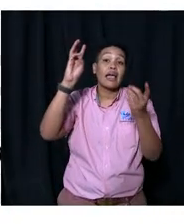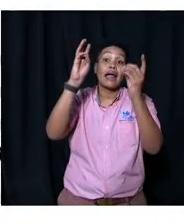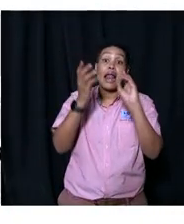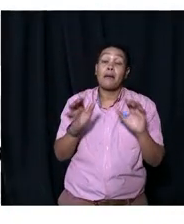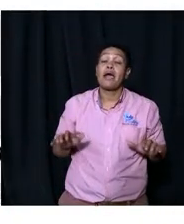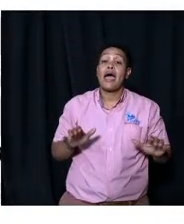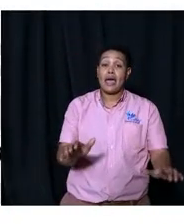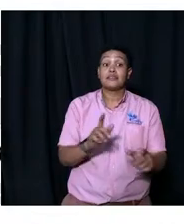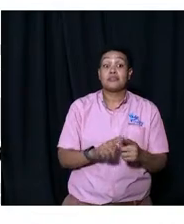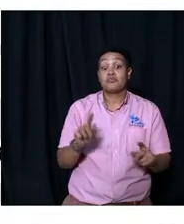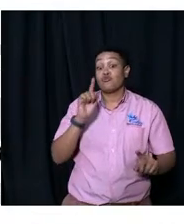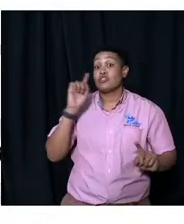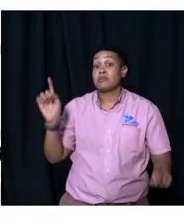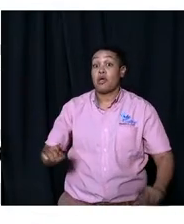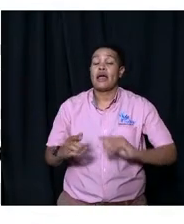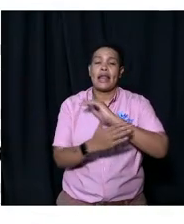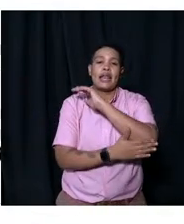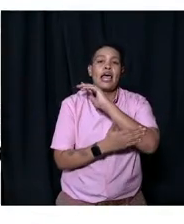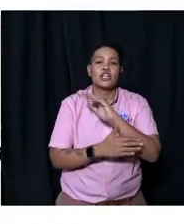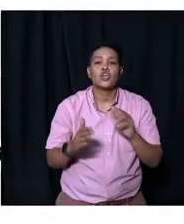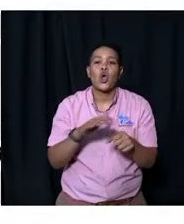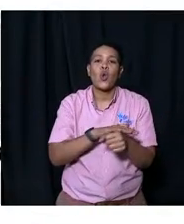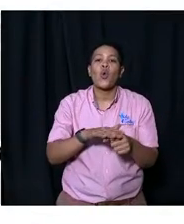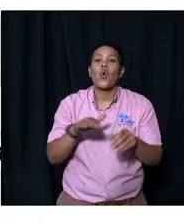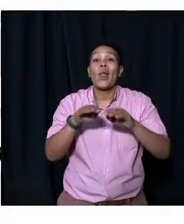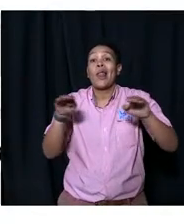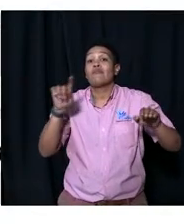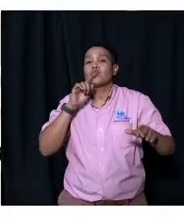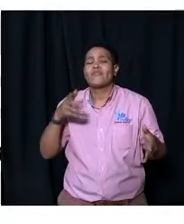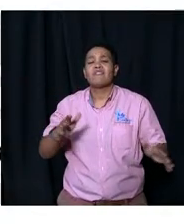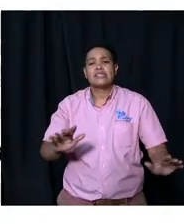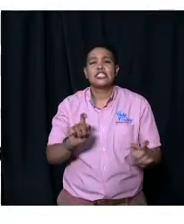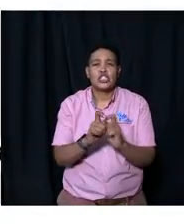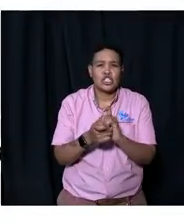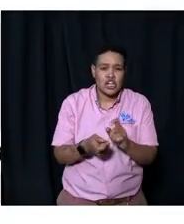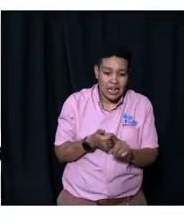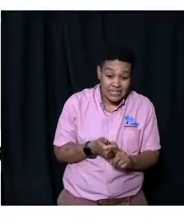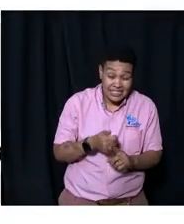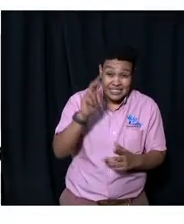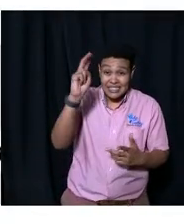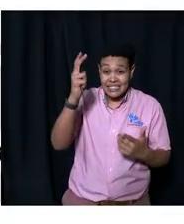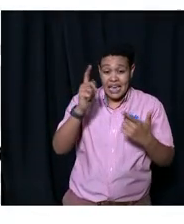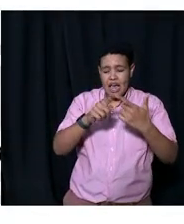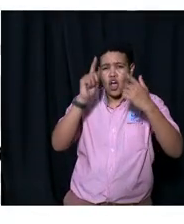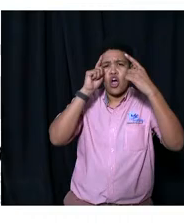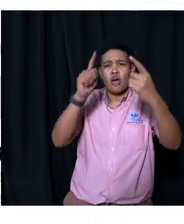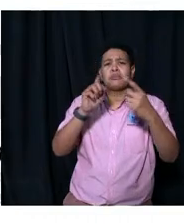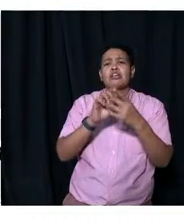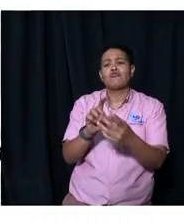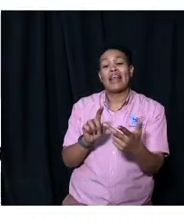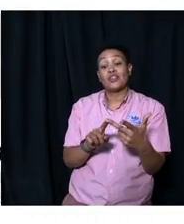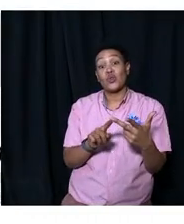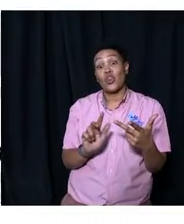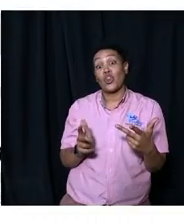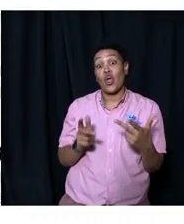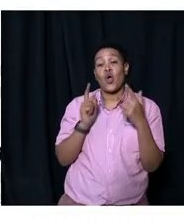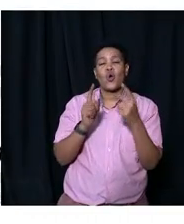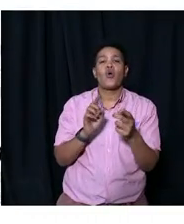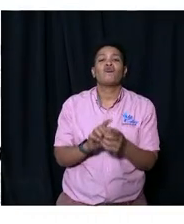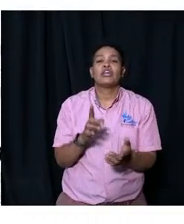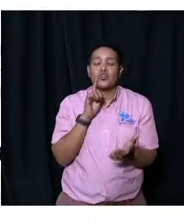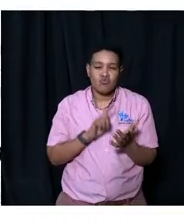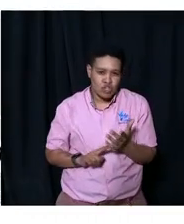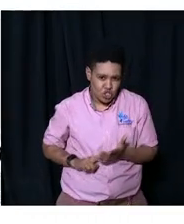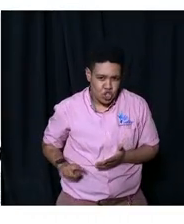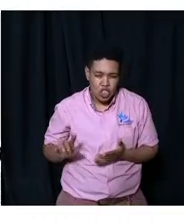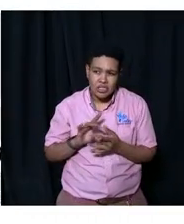at the national and local levels to facilitate behavior change. The second objective related to Goal 3 is on research.